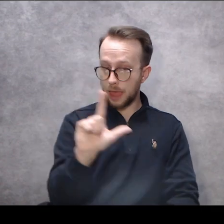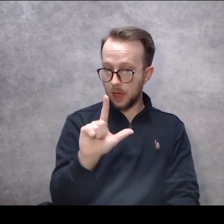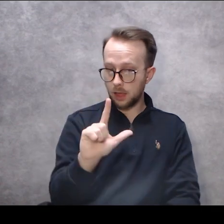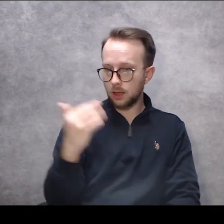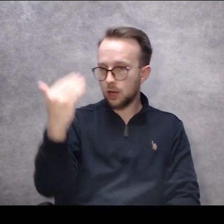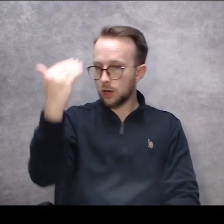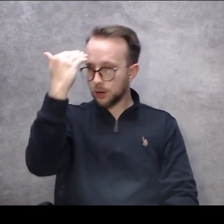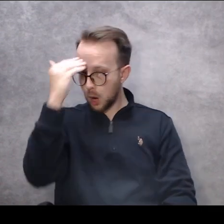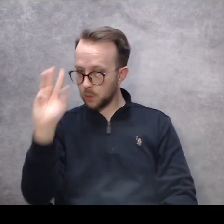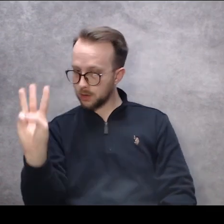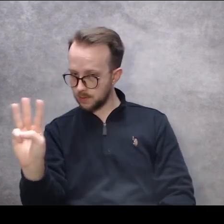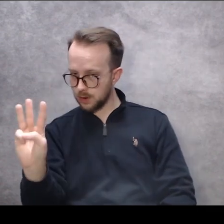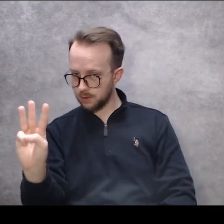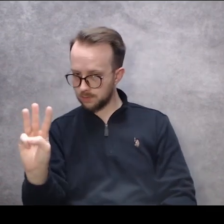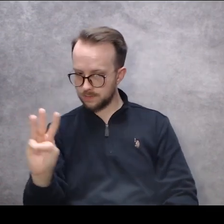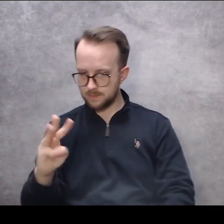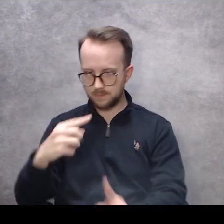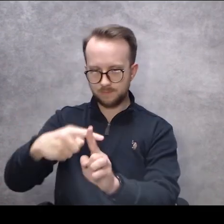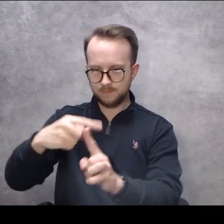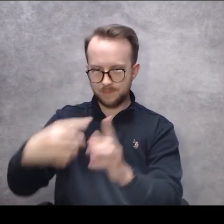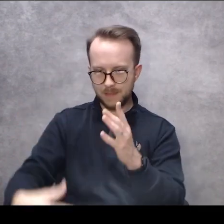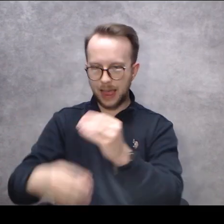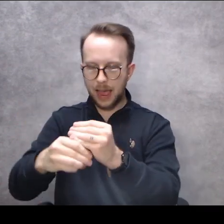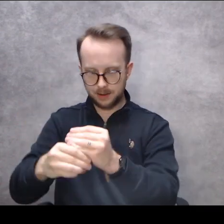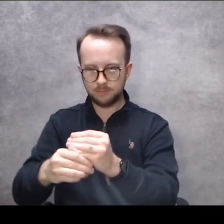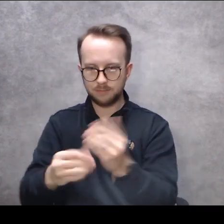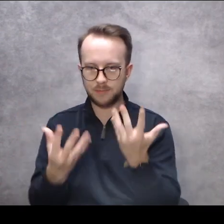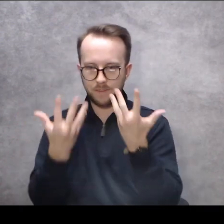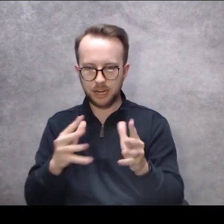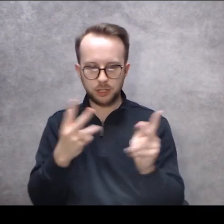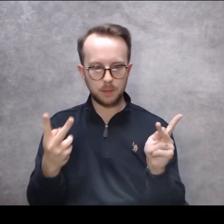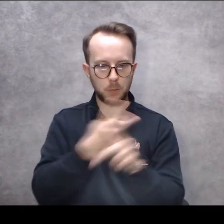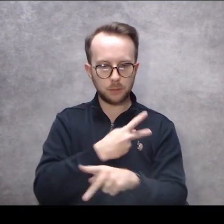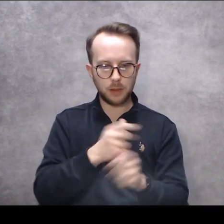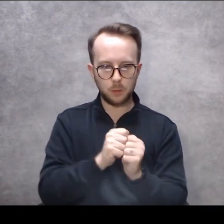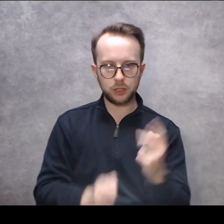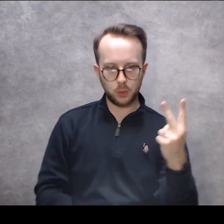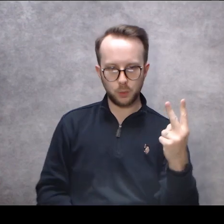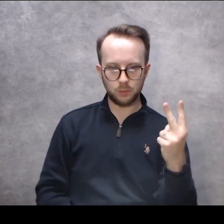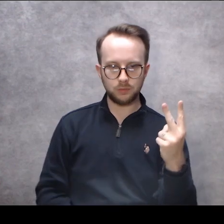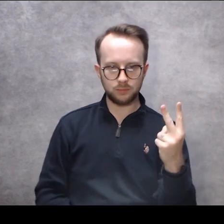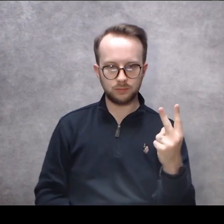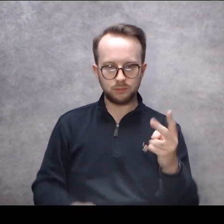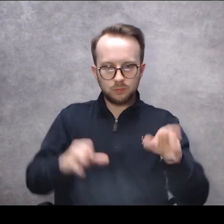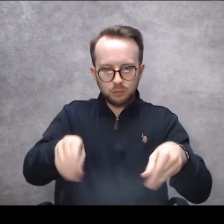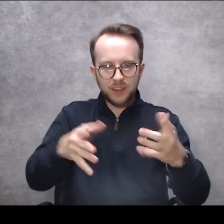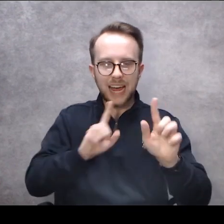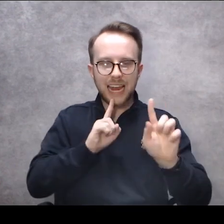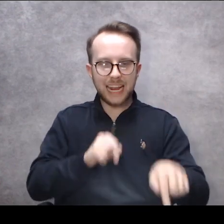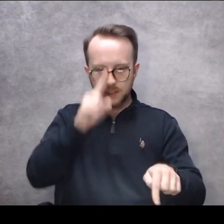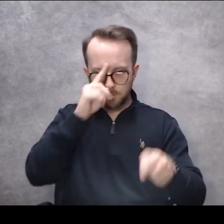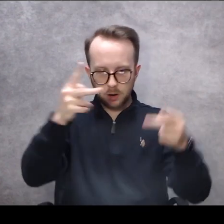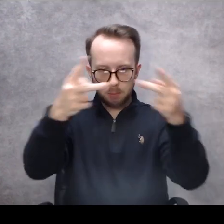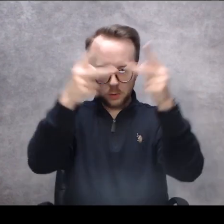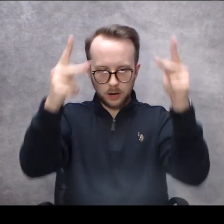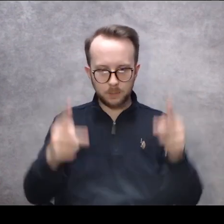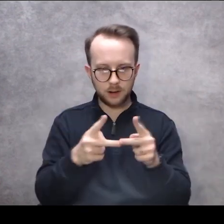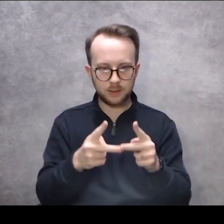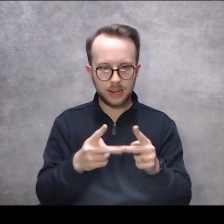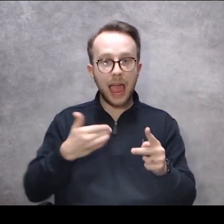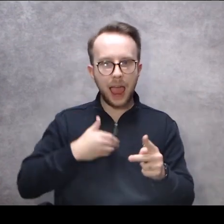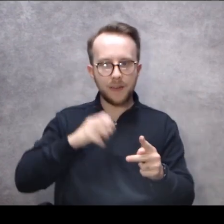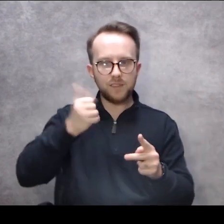width and then multiply by 2. Okay. That gives us perimeter. Yeah. So here's another equation for us. You know, math,